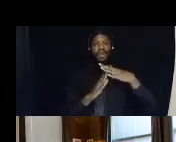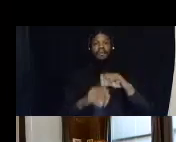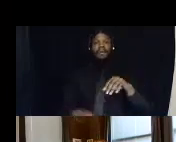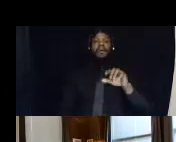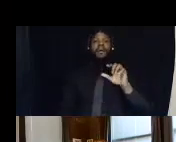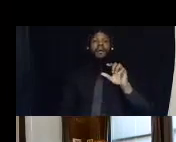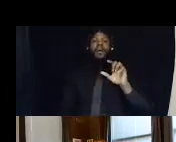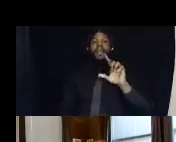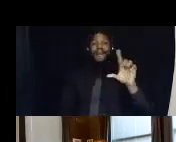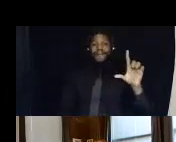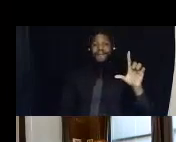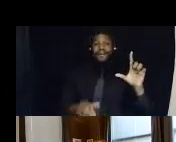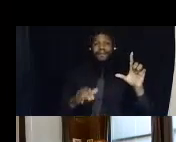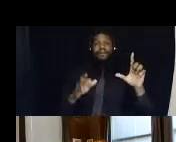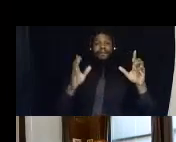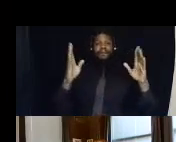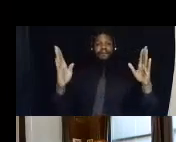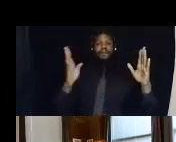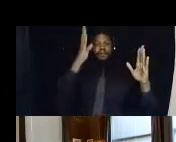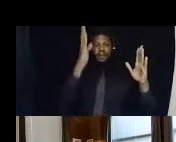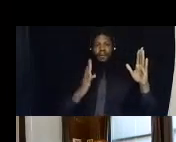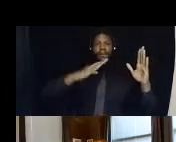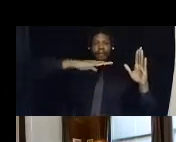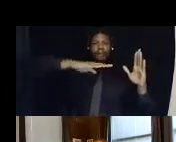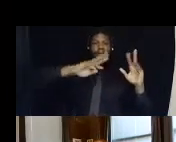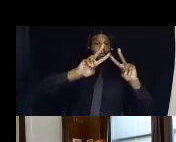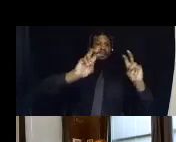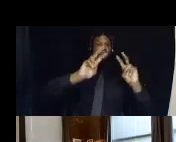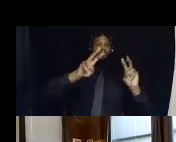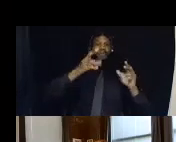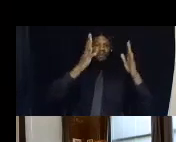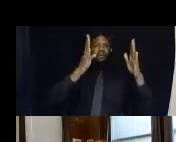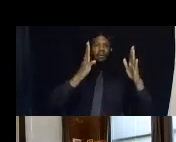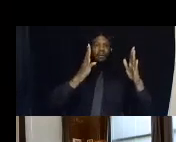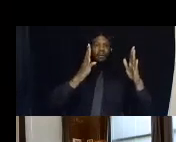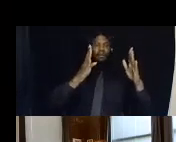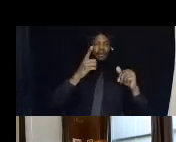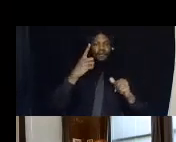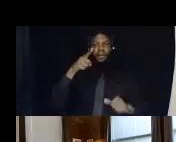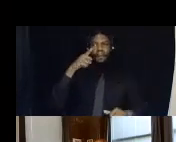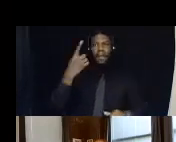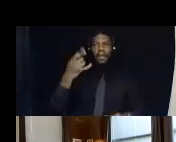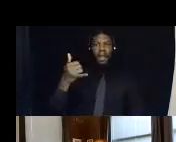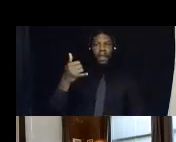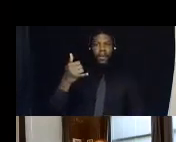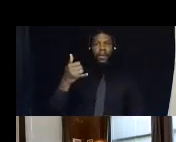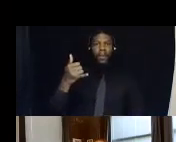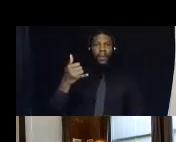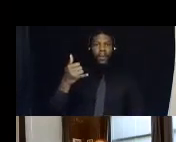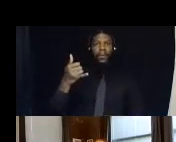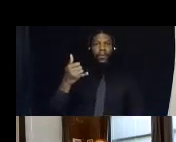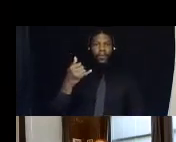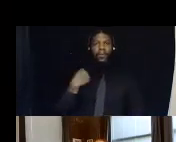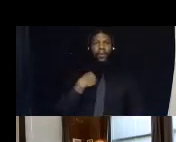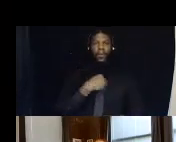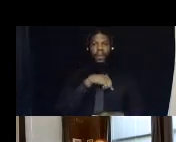top left quadrant of Black and Yellow. We'd love to see